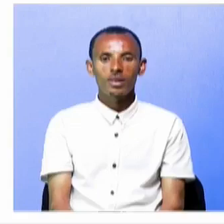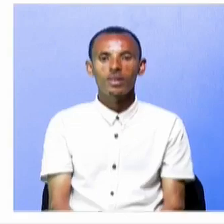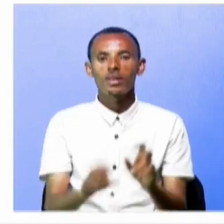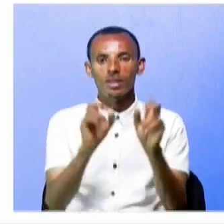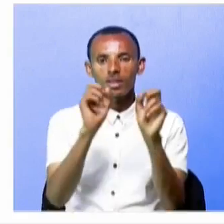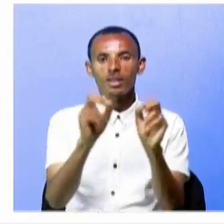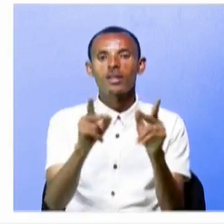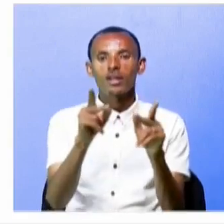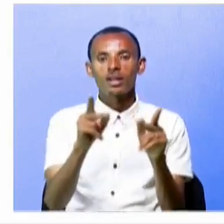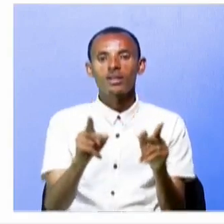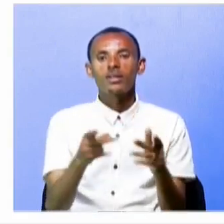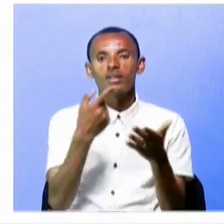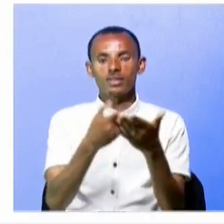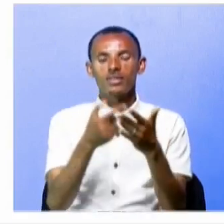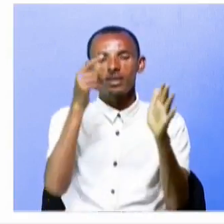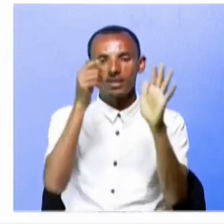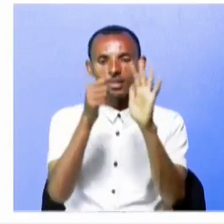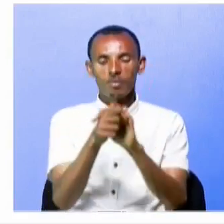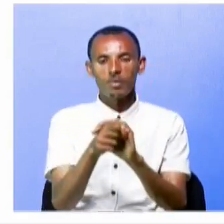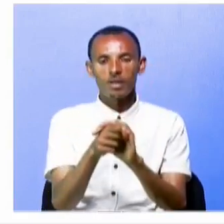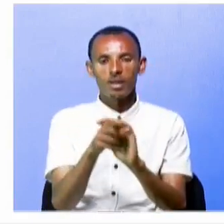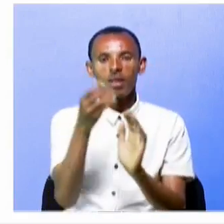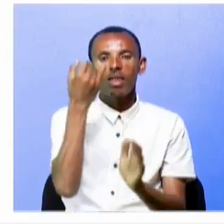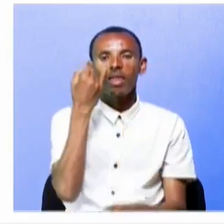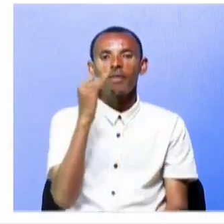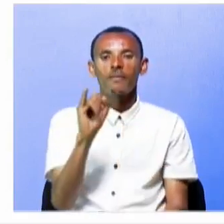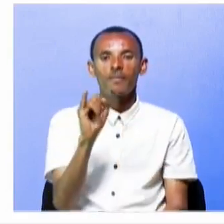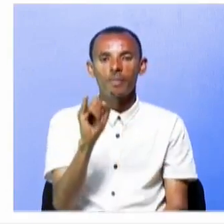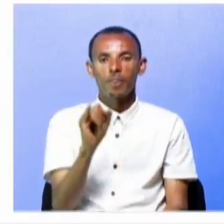Okay. In this example, if